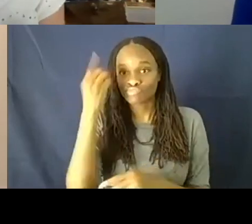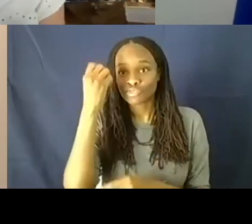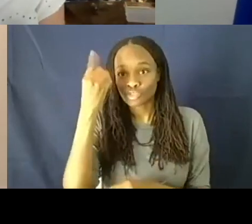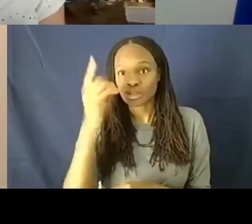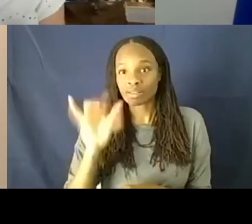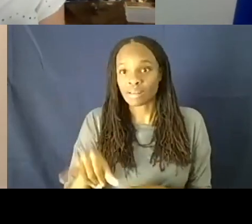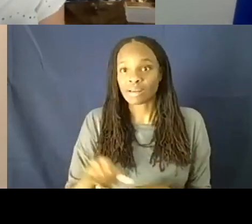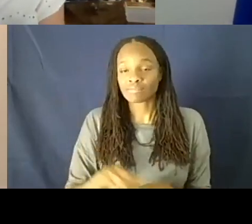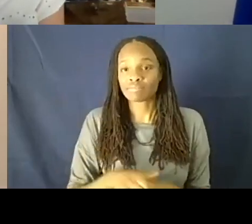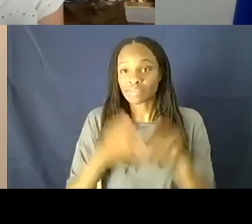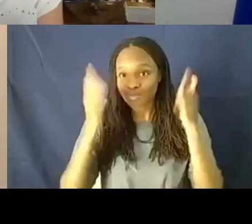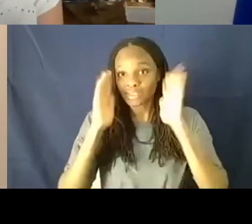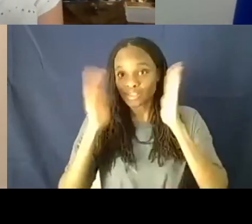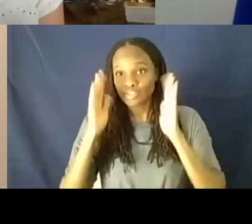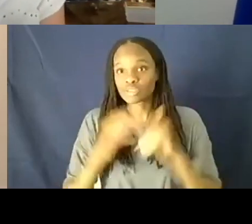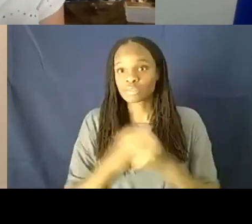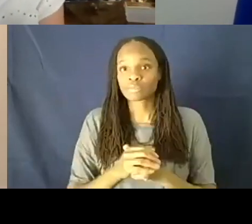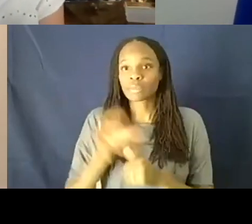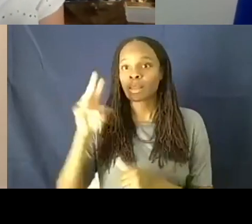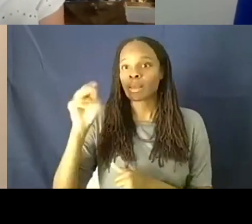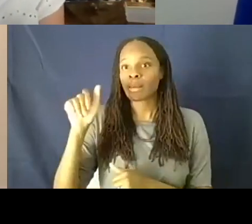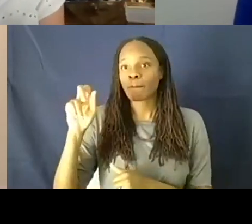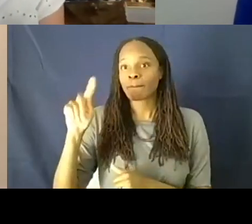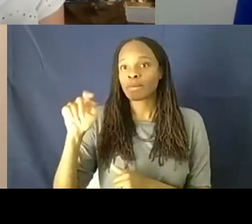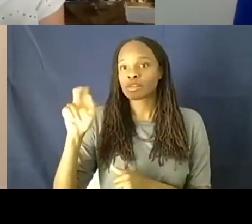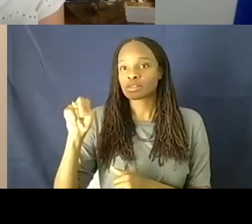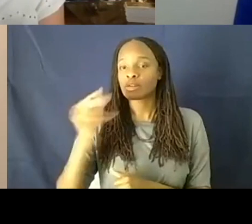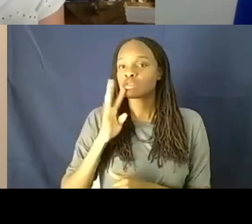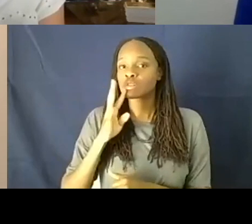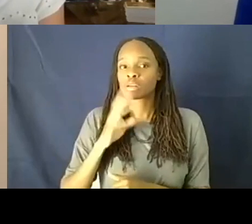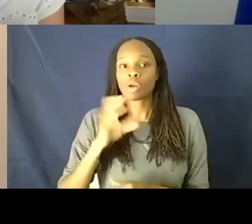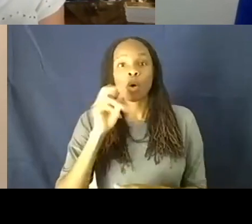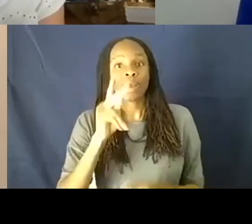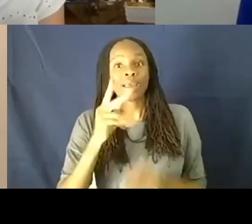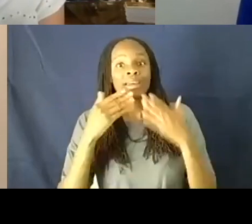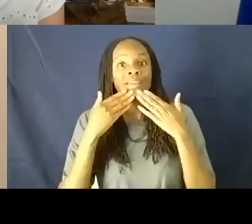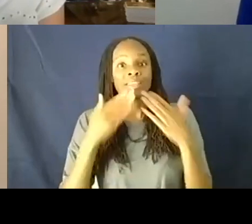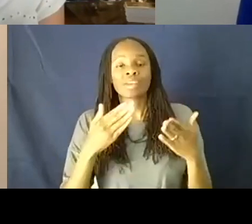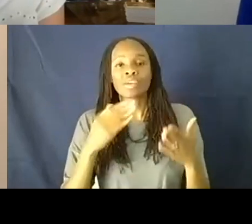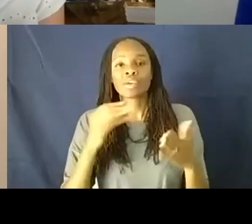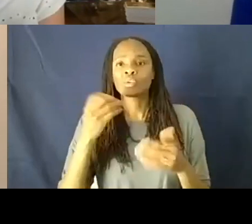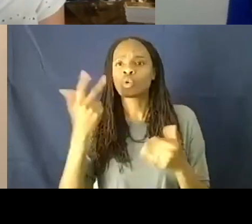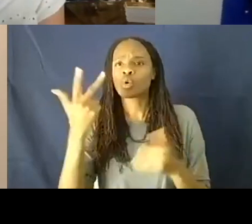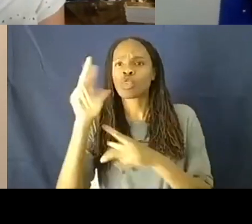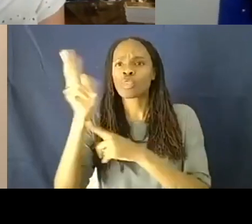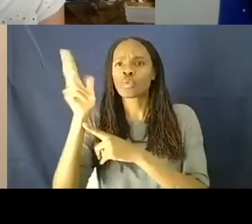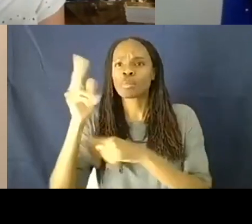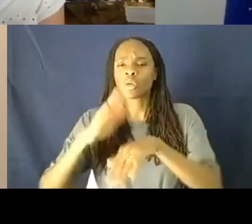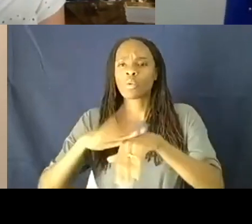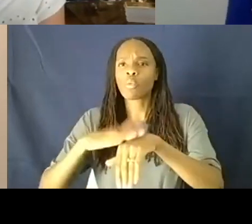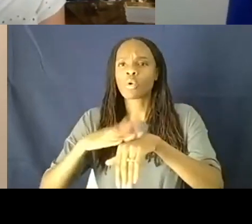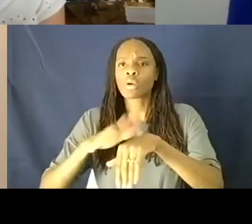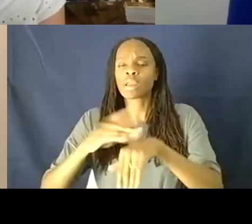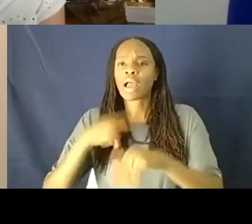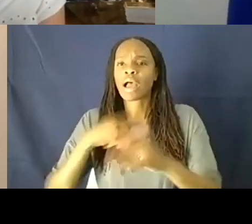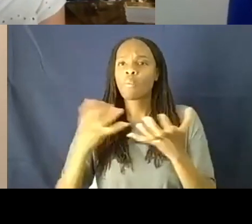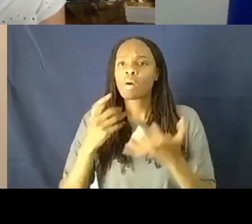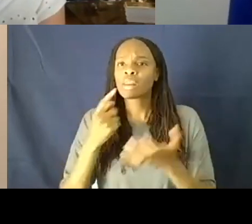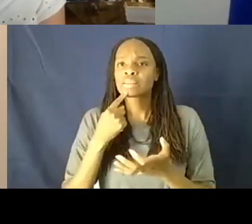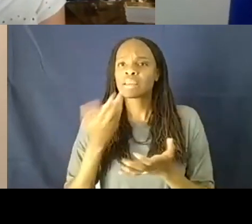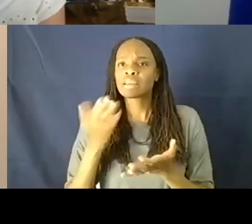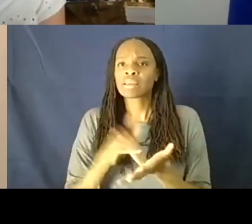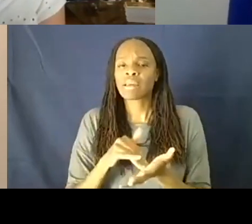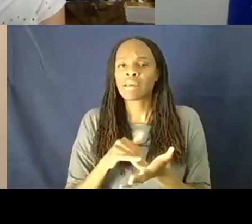So since we've just received what we'll call our 3-minute warning, I want to synthesize again a couple of questions and